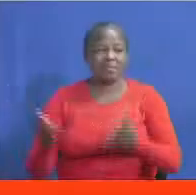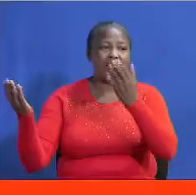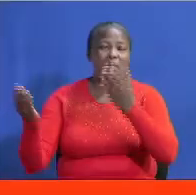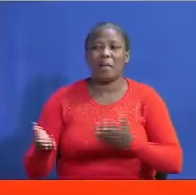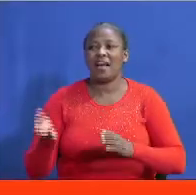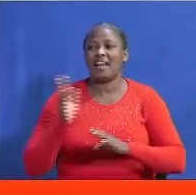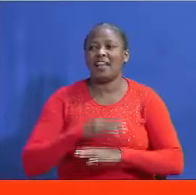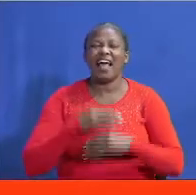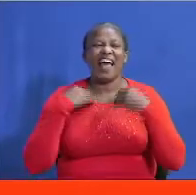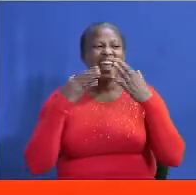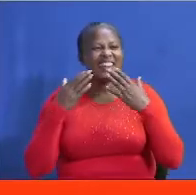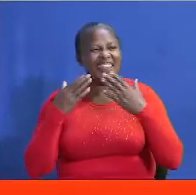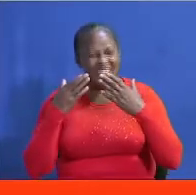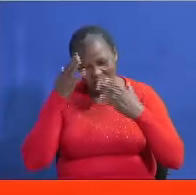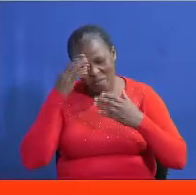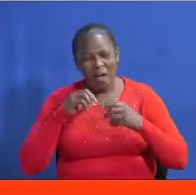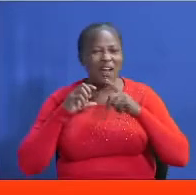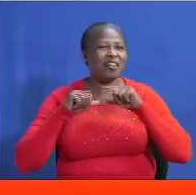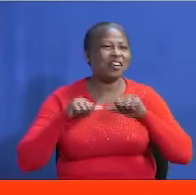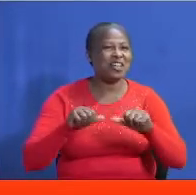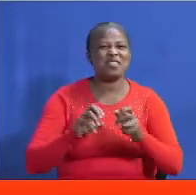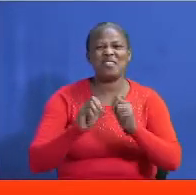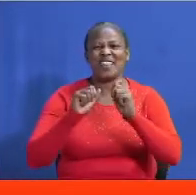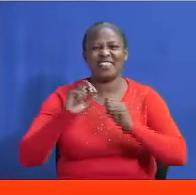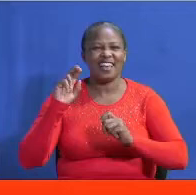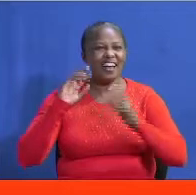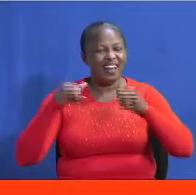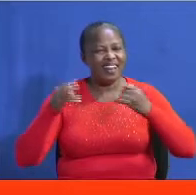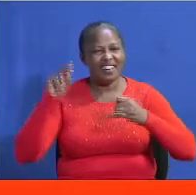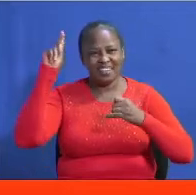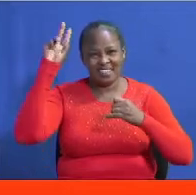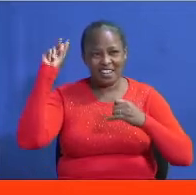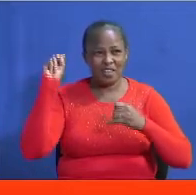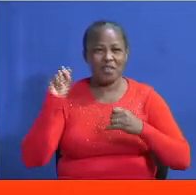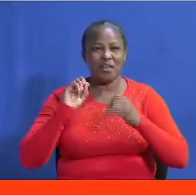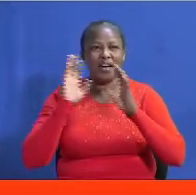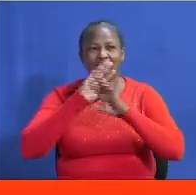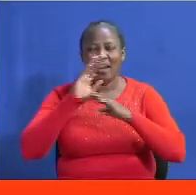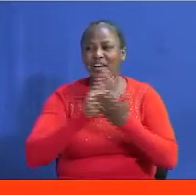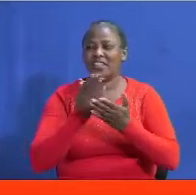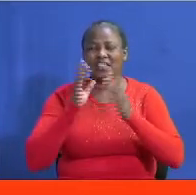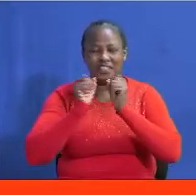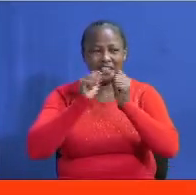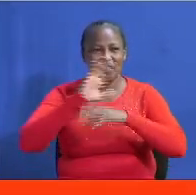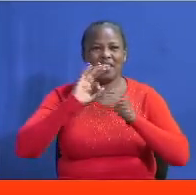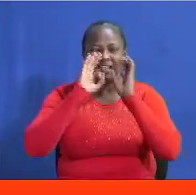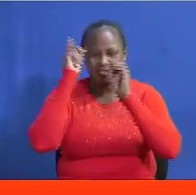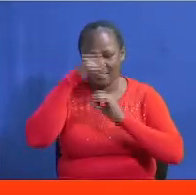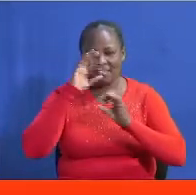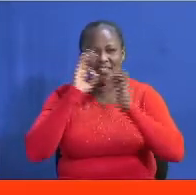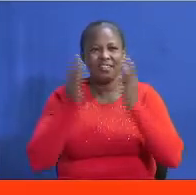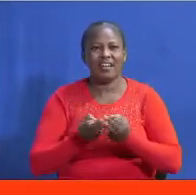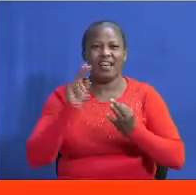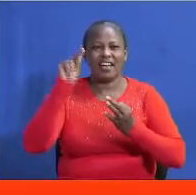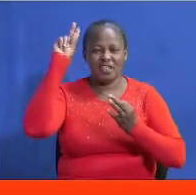Welcome back and thanks for staying with us on KUTV Primetime News. You can share thoughts with us on our social media platforms on Facebook, KUTV Kenya,